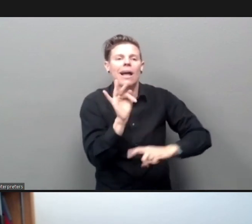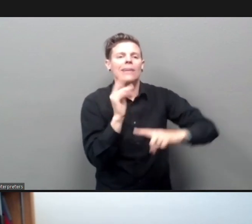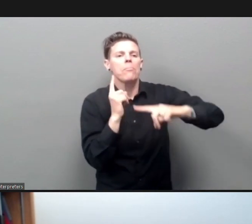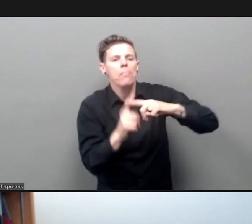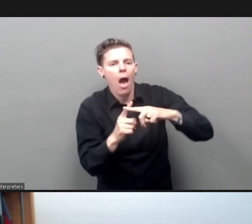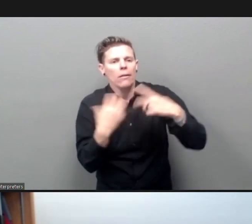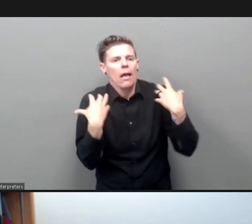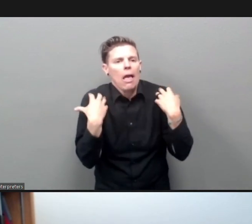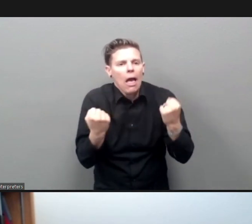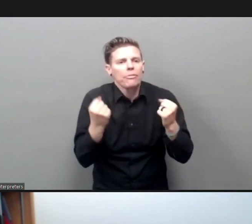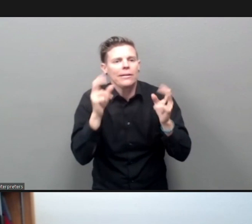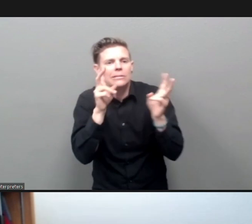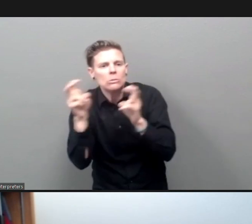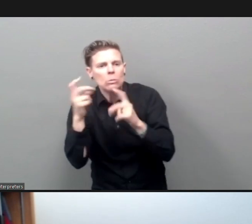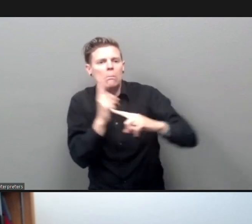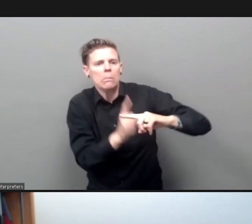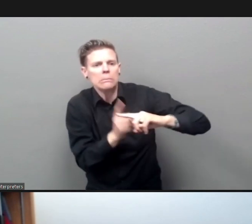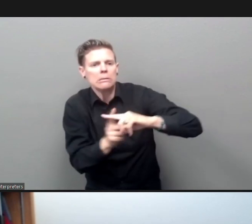a 10